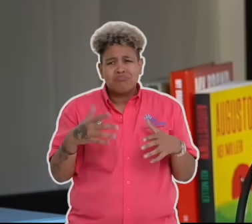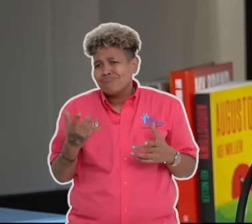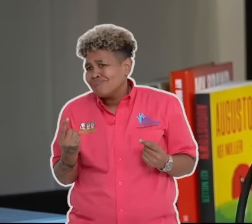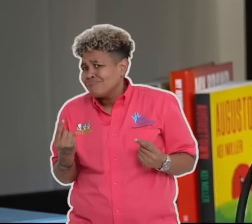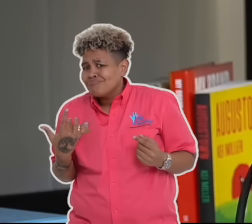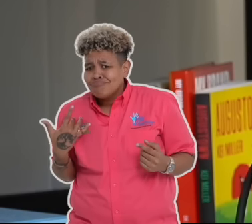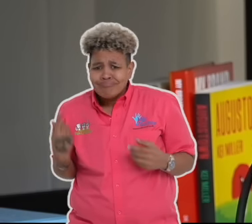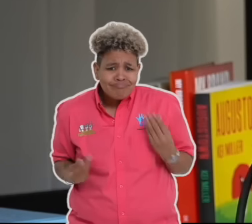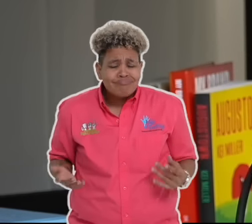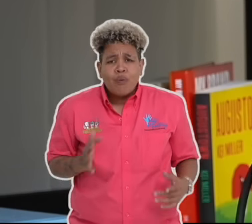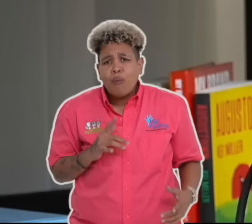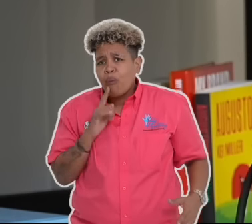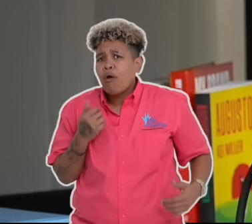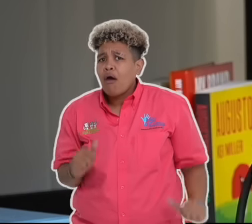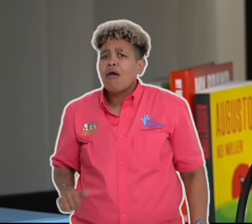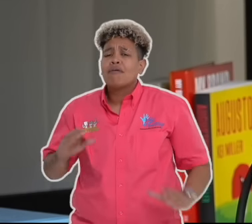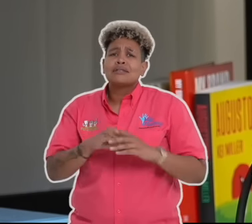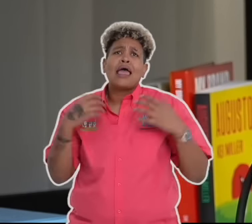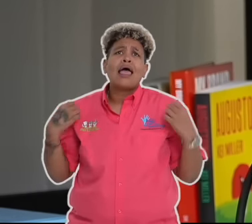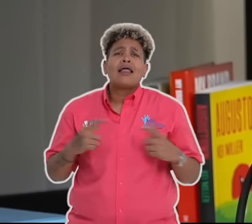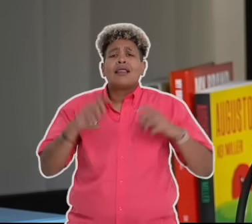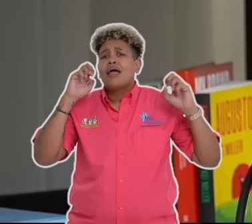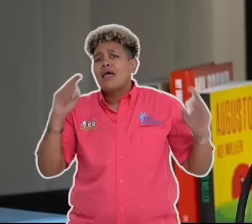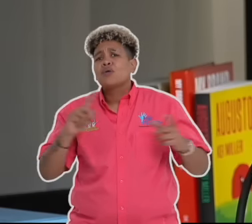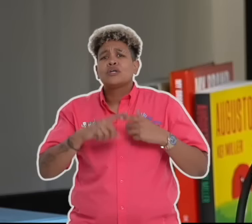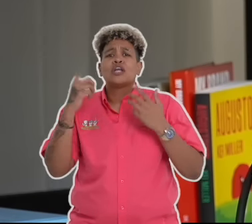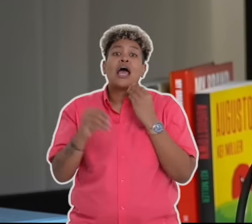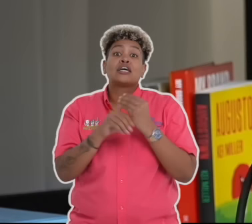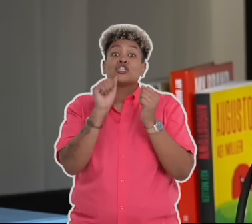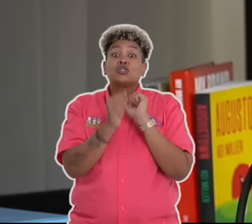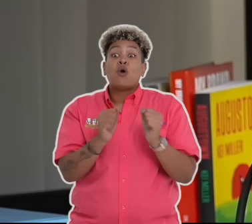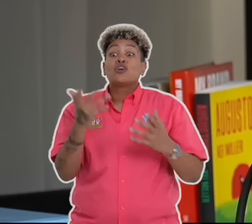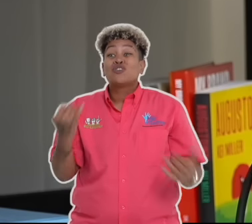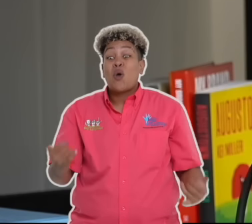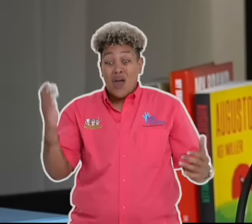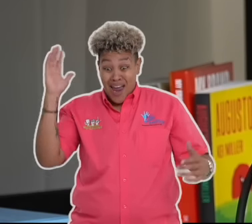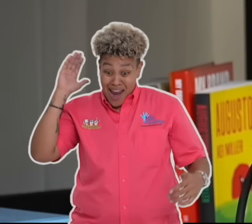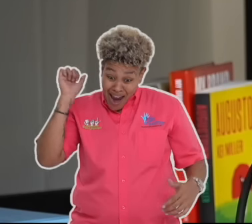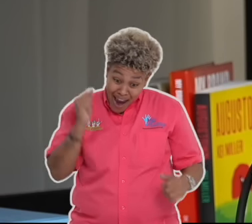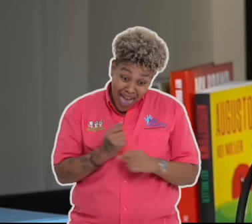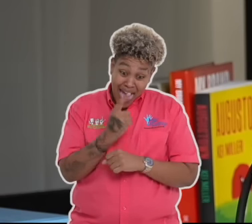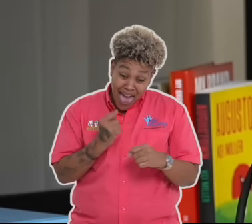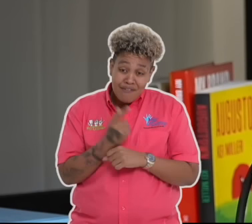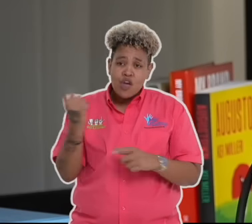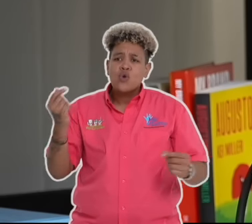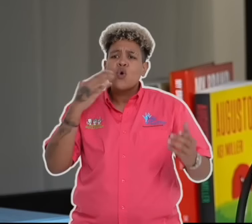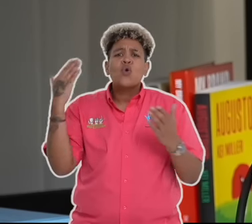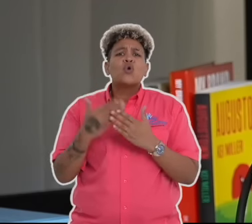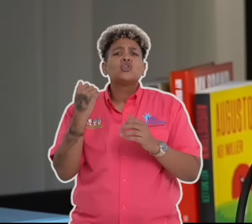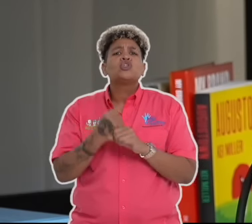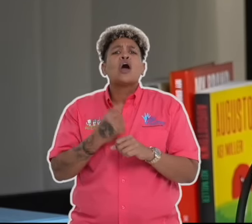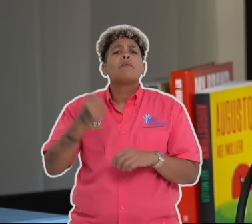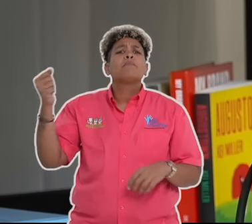their philanthropic initiatives and efforts across health, education, and sports. Now, every single year, they